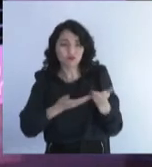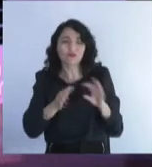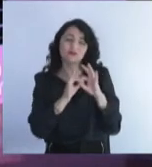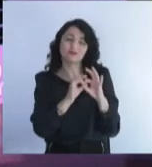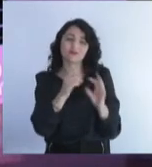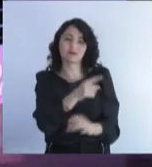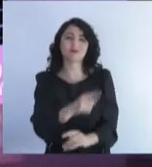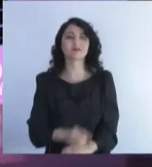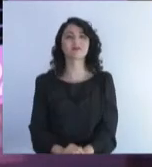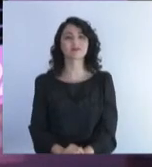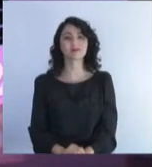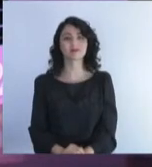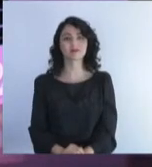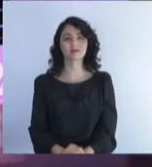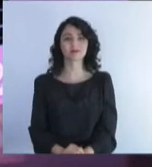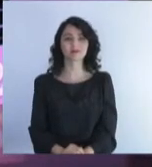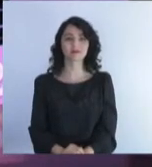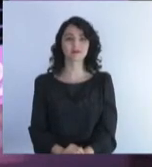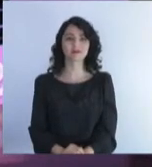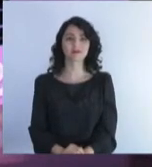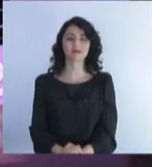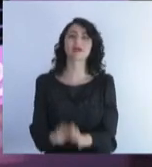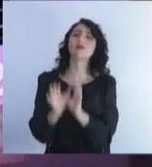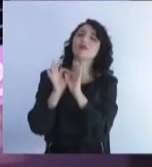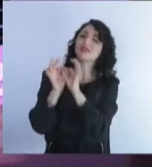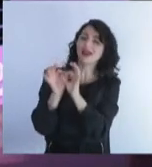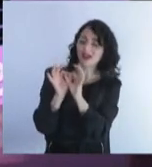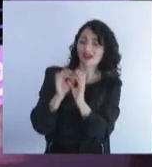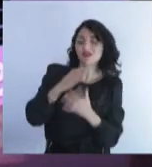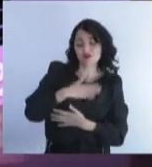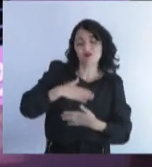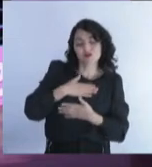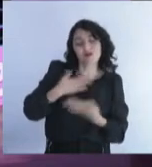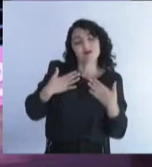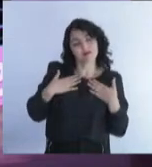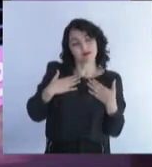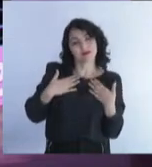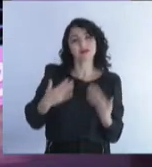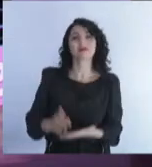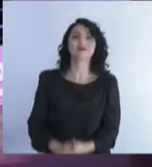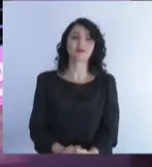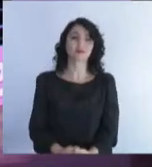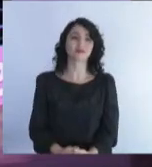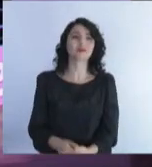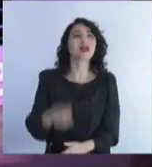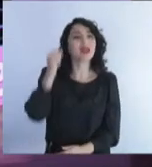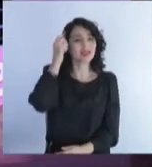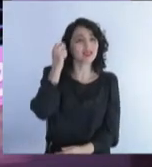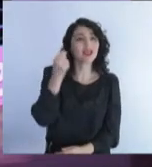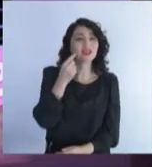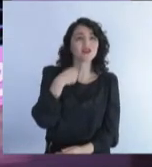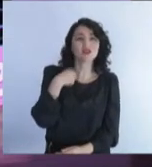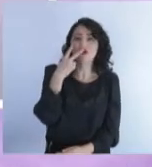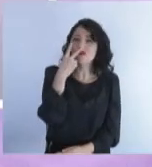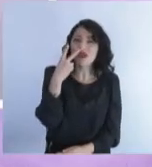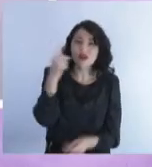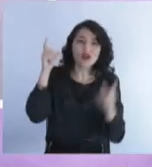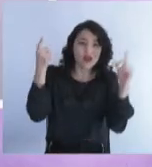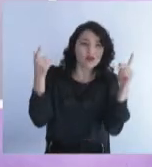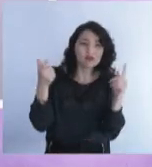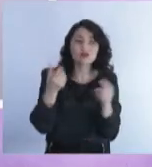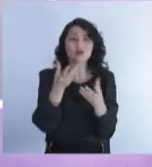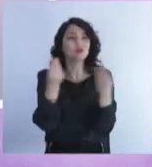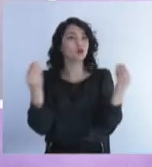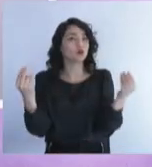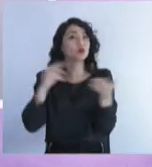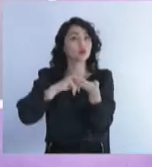yours. Thank you so much. It's my pleasure. I understand from what I read and hear that there are